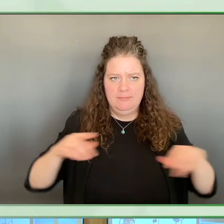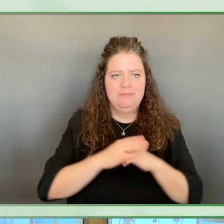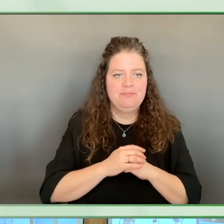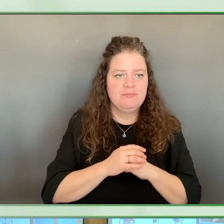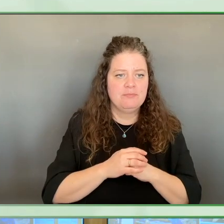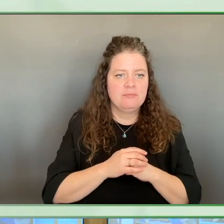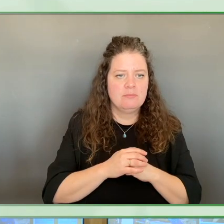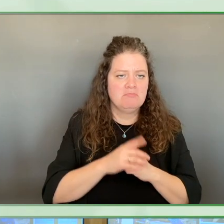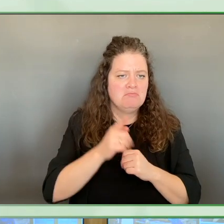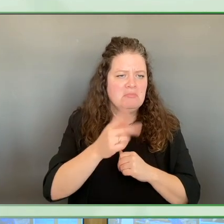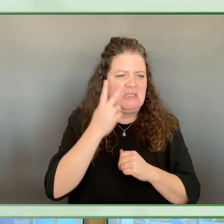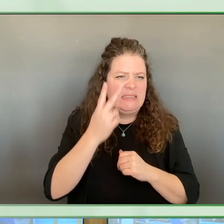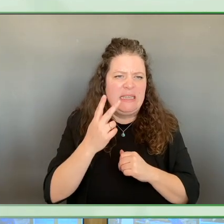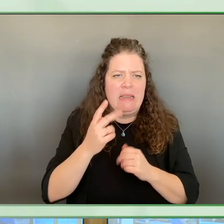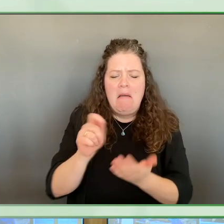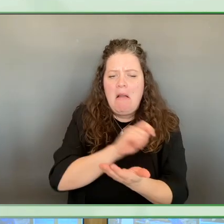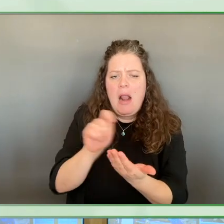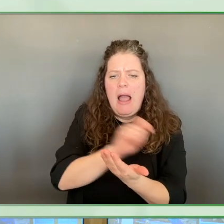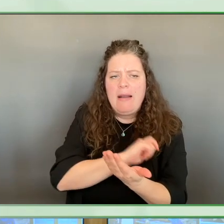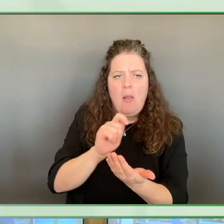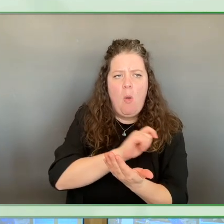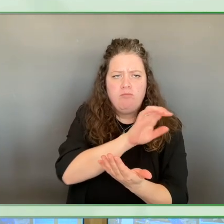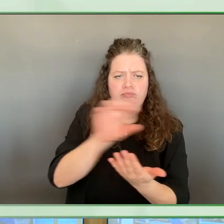of our catalog. And we have distributed over